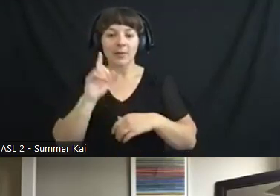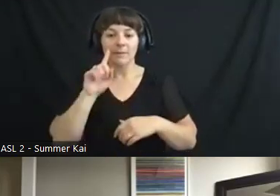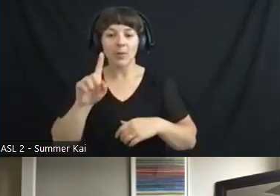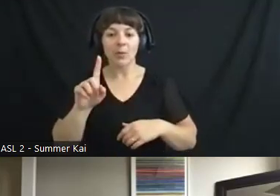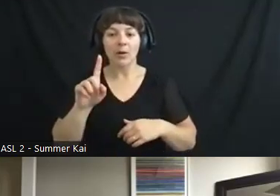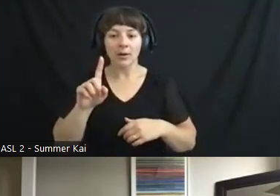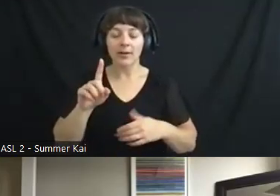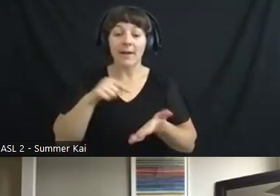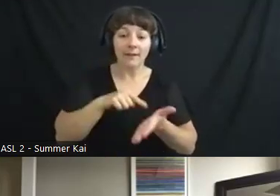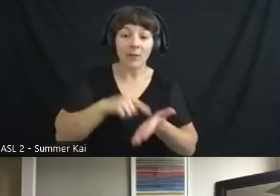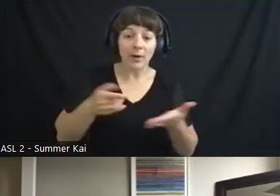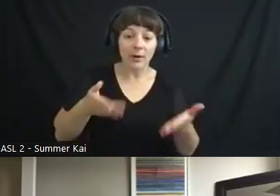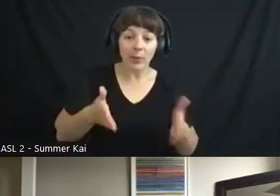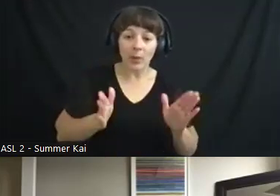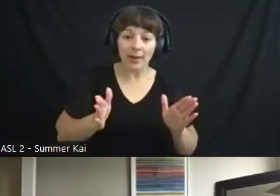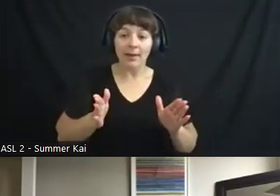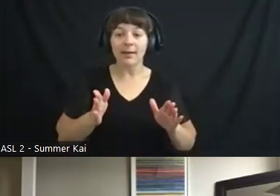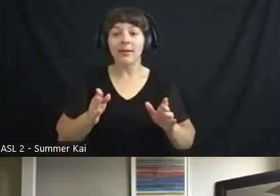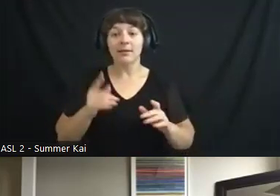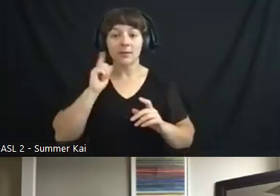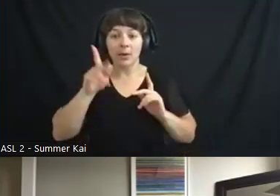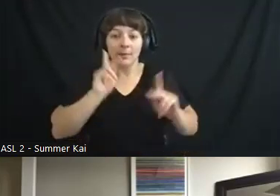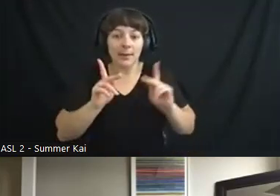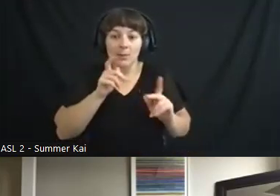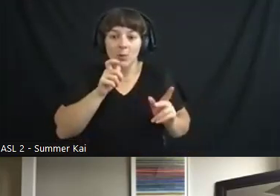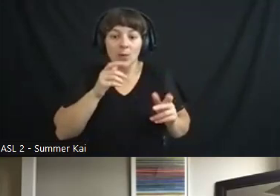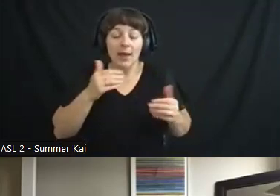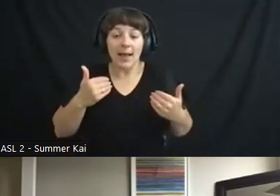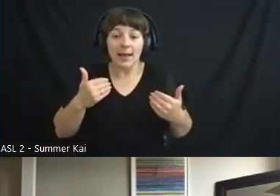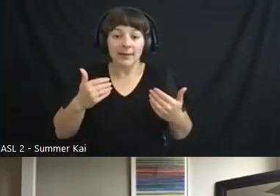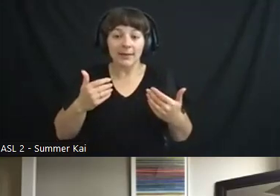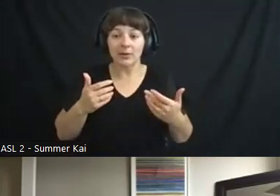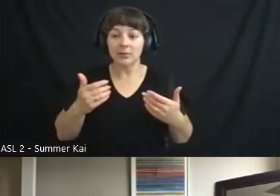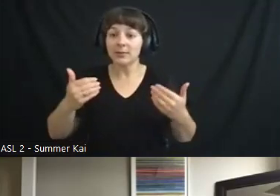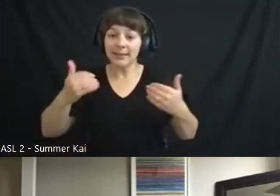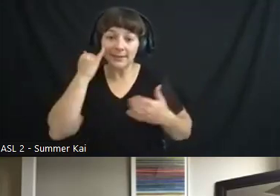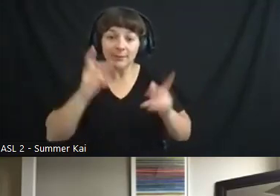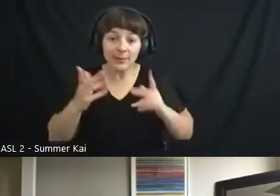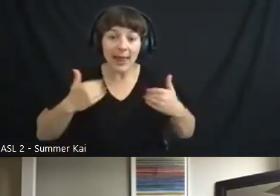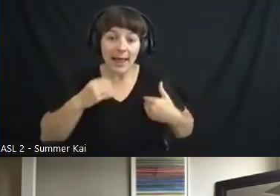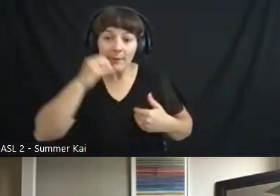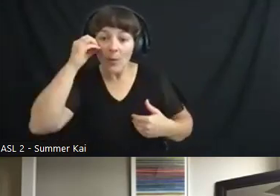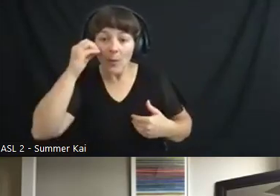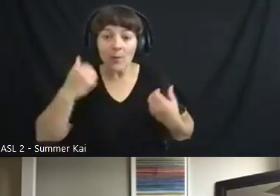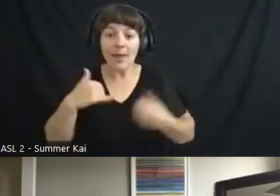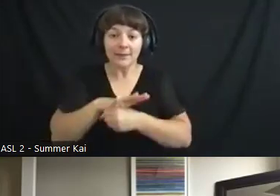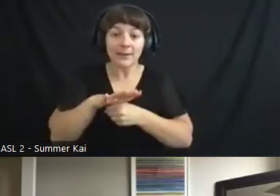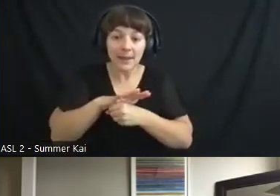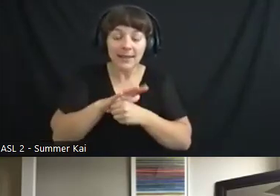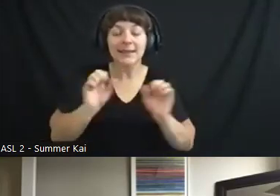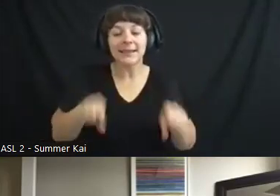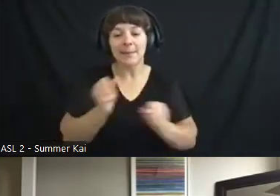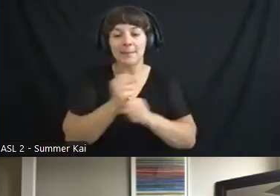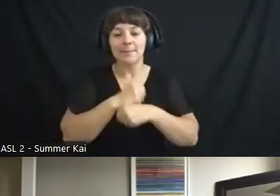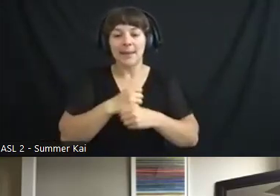very, very affordable way to folks that have the space and would share the space where they're able to be a match made.